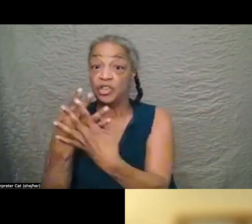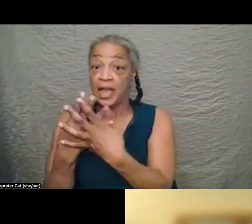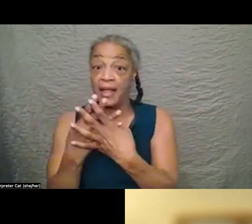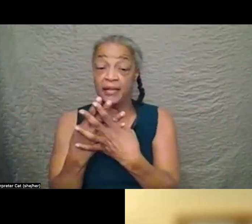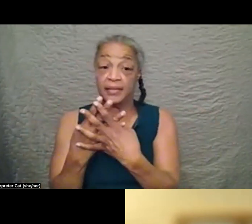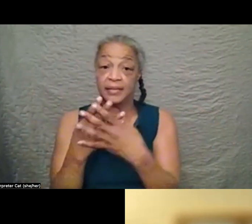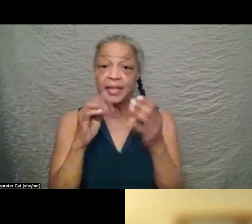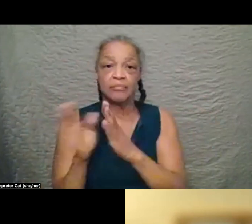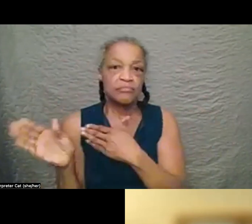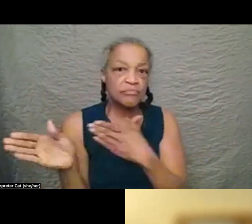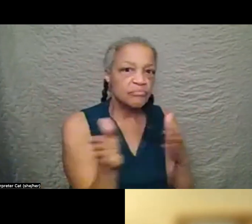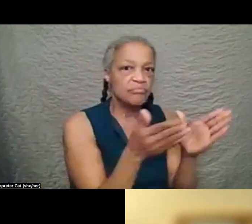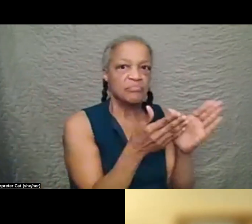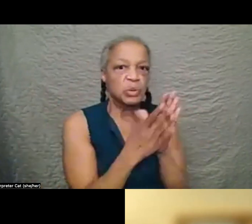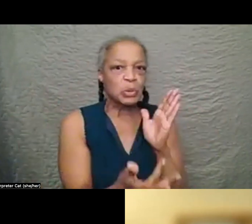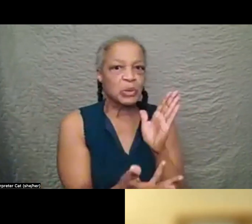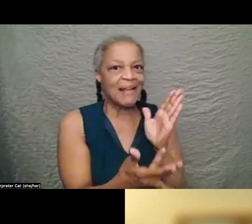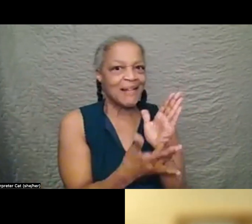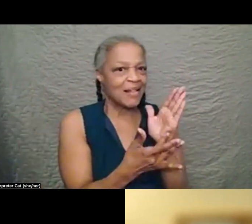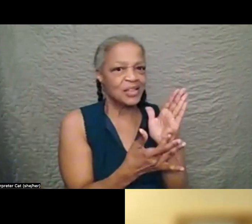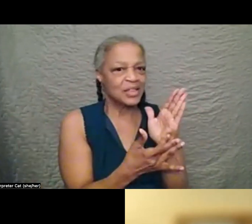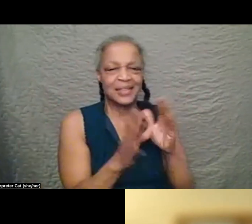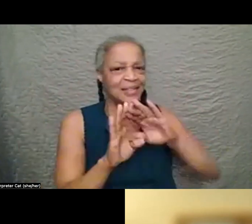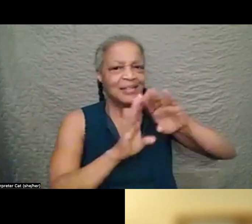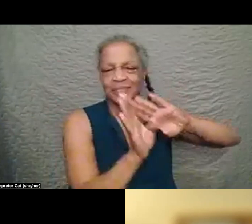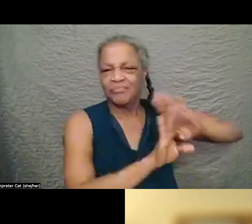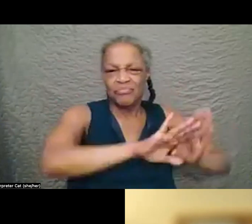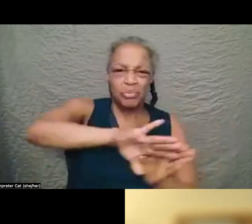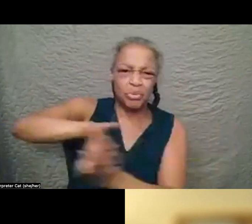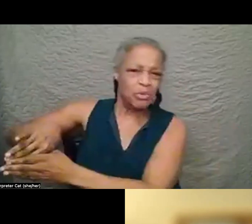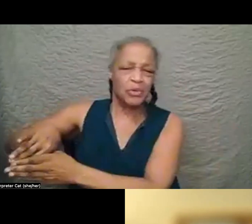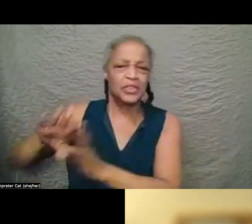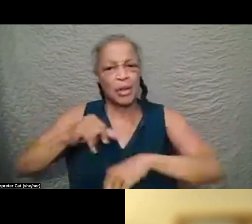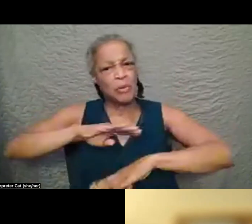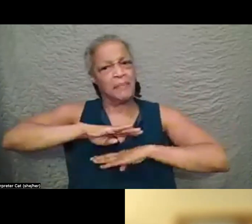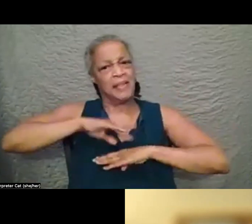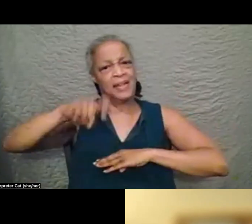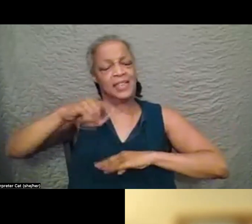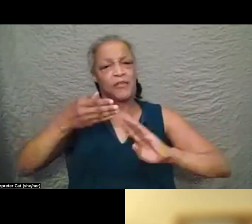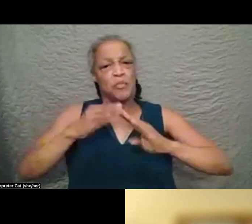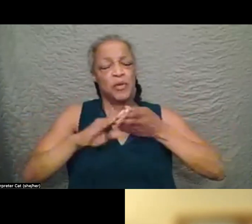carceral technology to meet the needs of communities and build peaceful spaces.